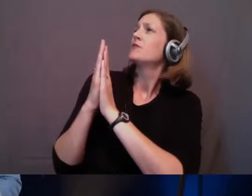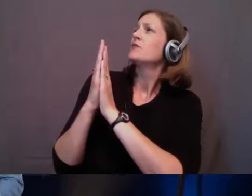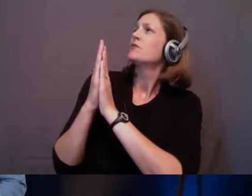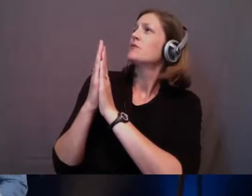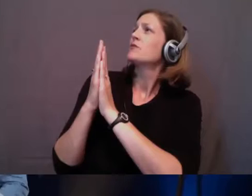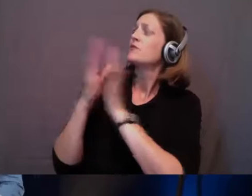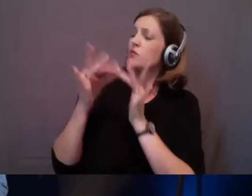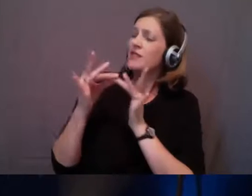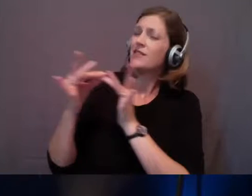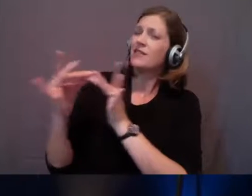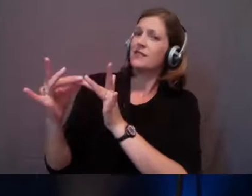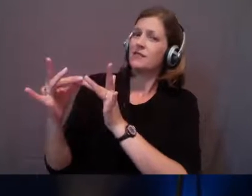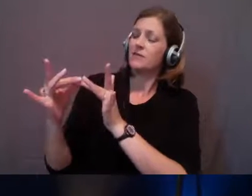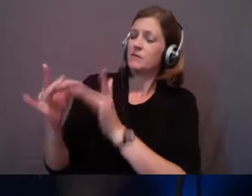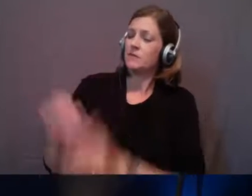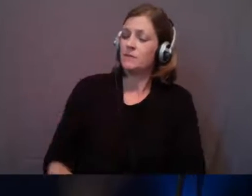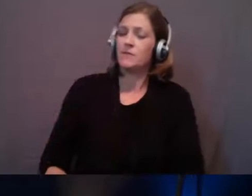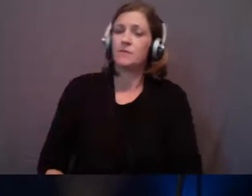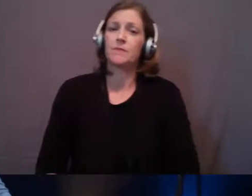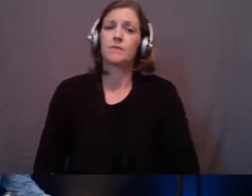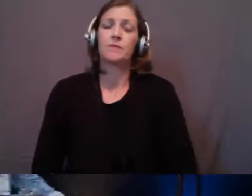In Jesus' name, amen.